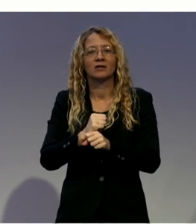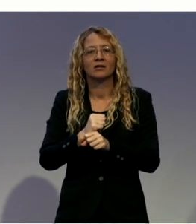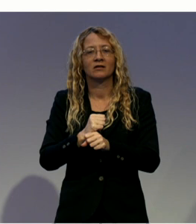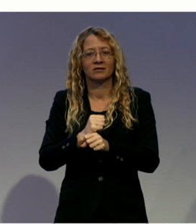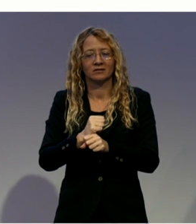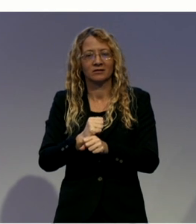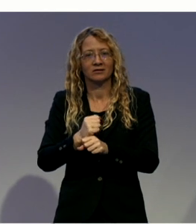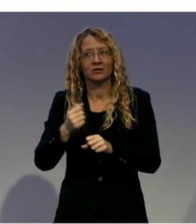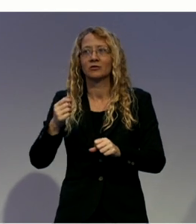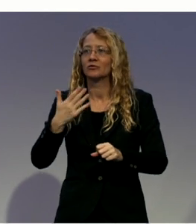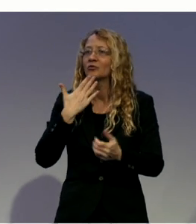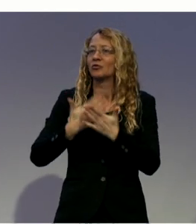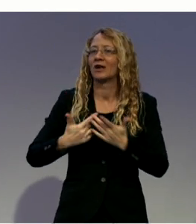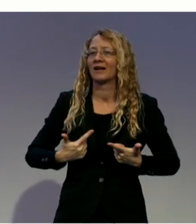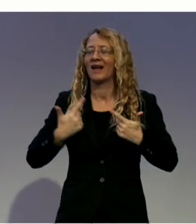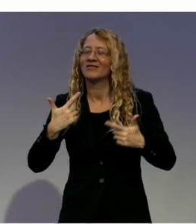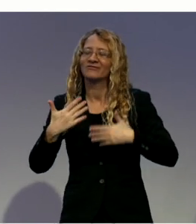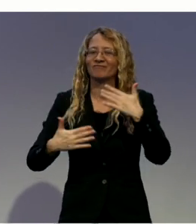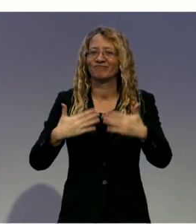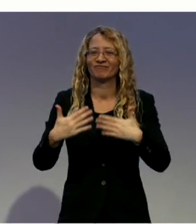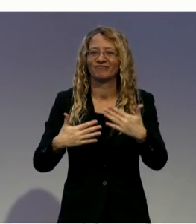If there is no video, I'm sure there is a video.